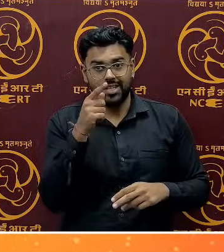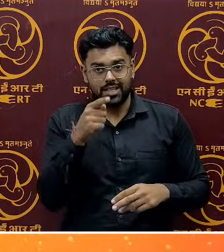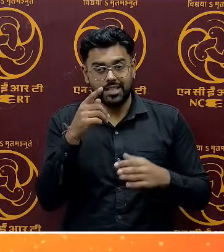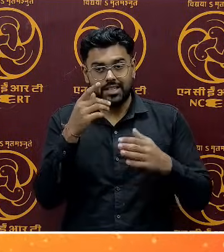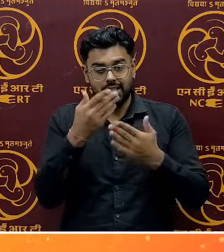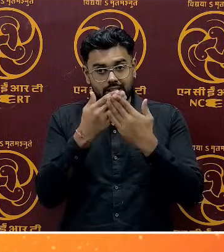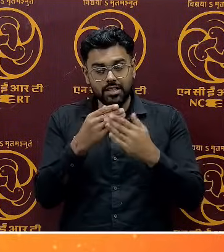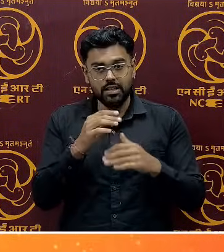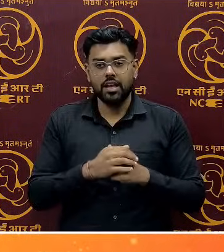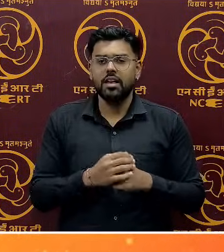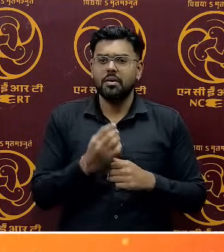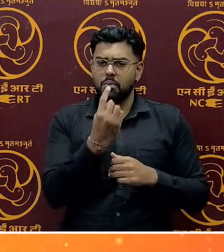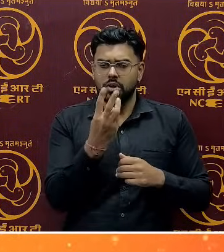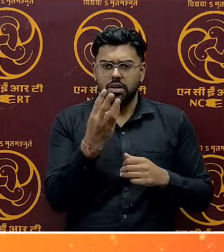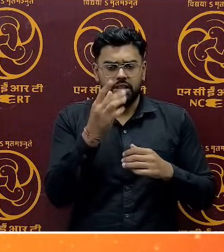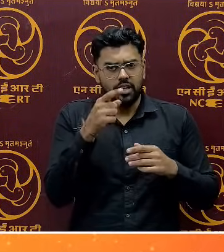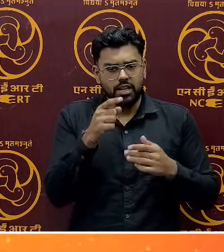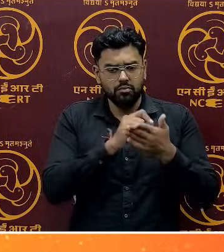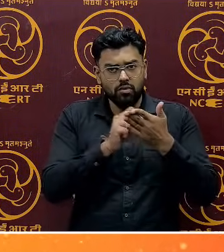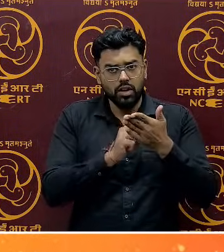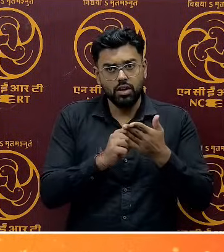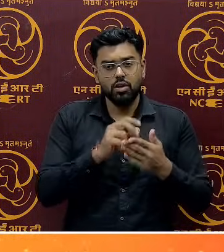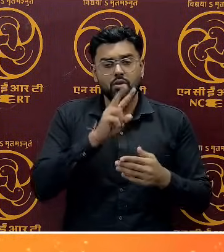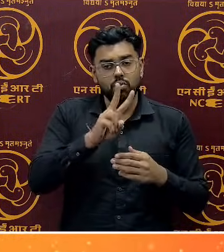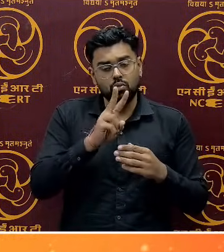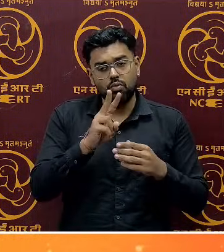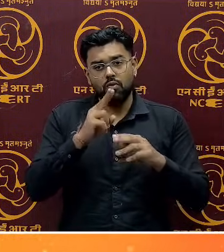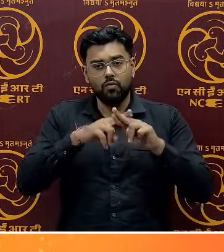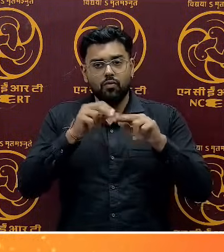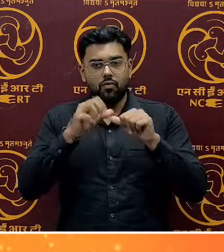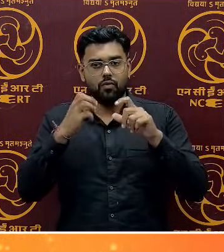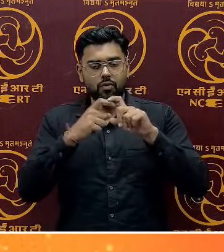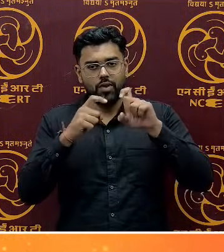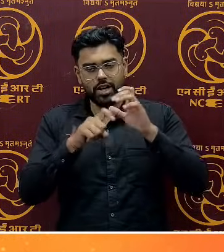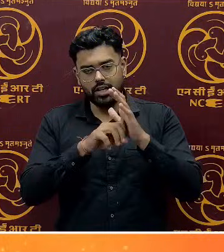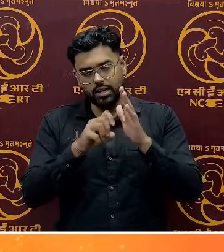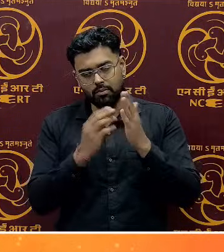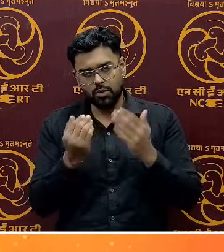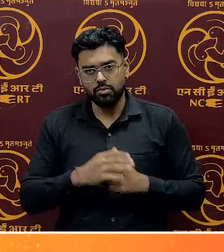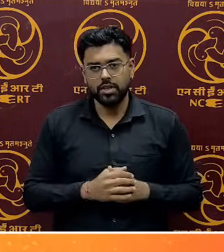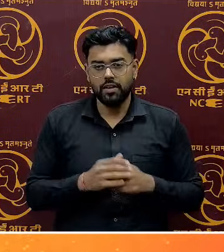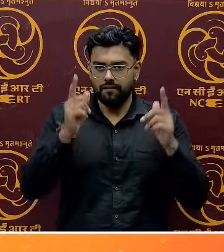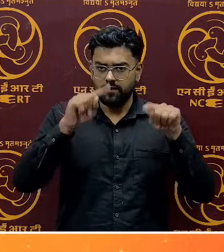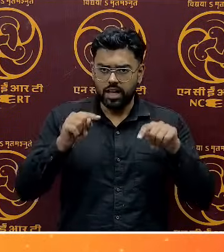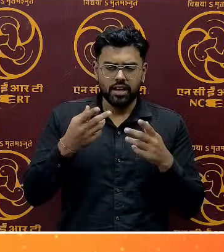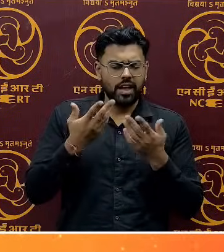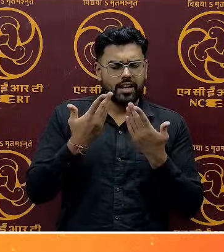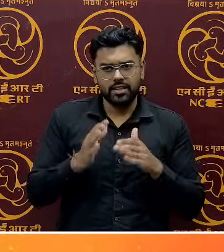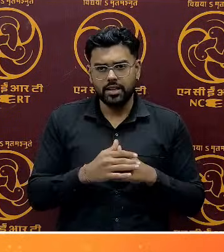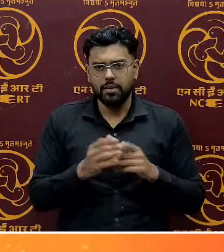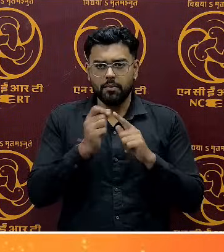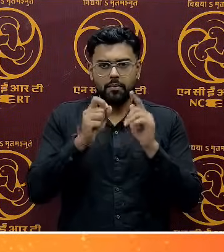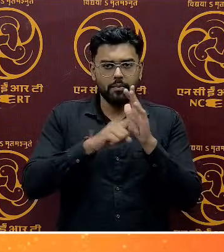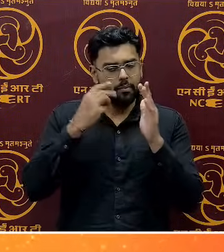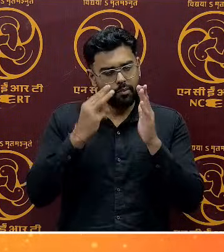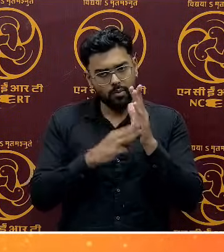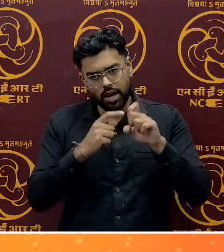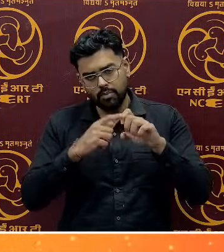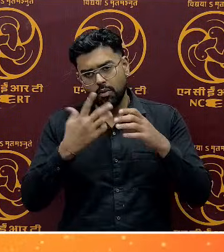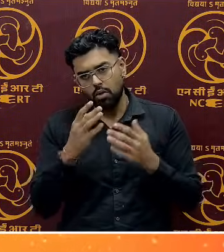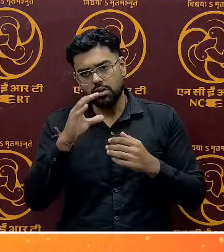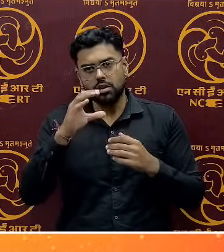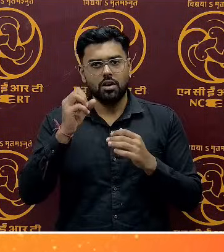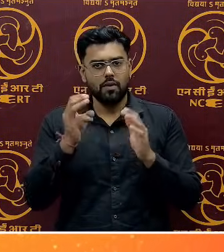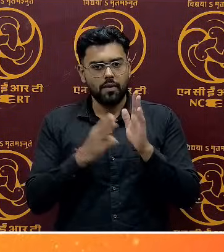number can be written as the product of two of its factors. These factors may be prime or composite.